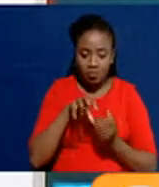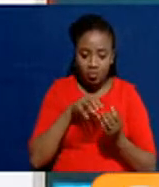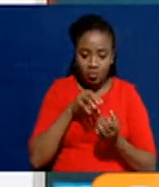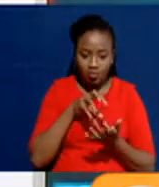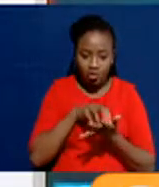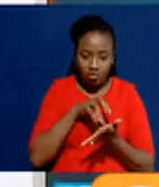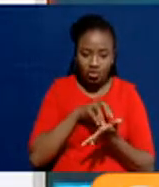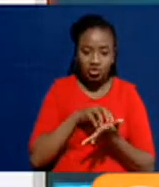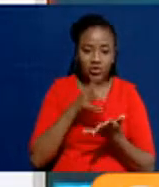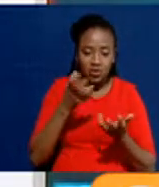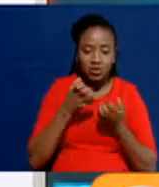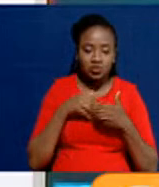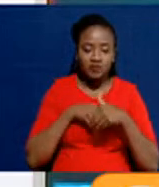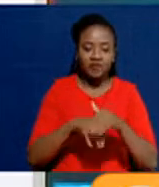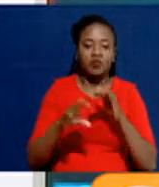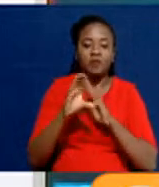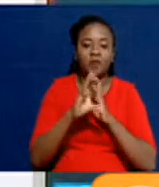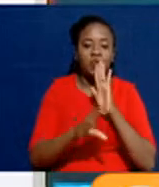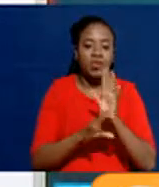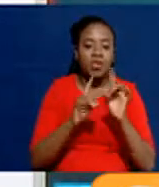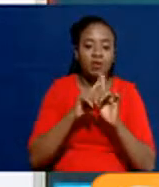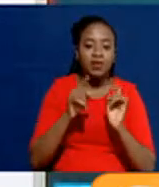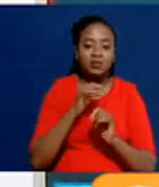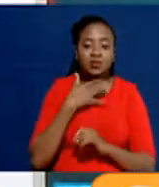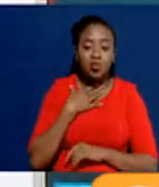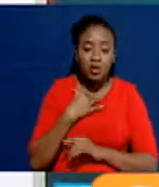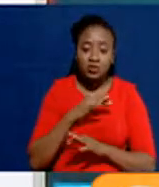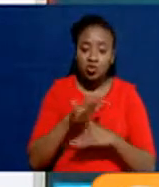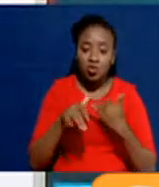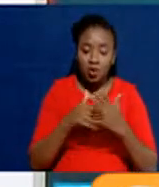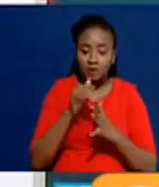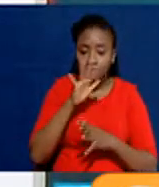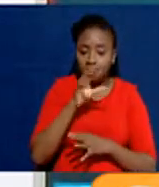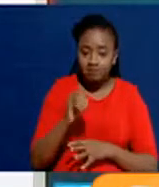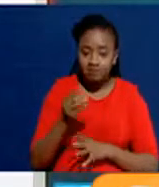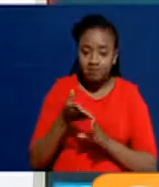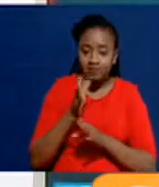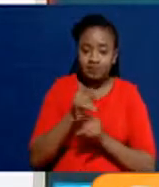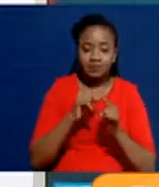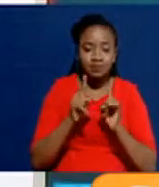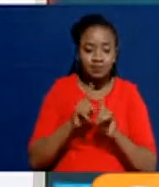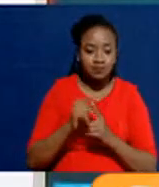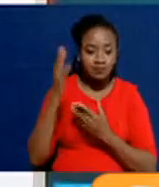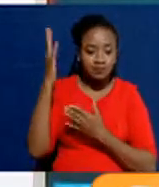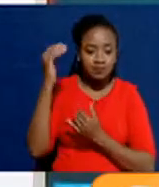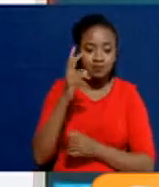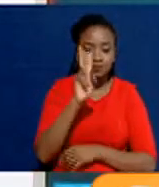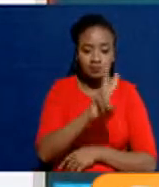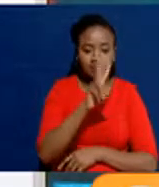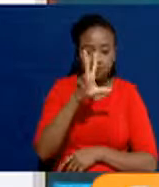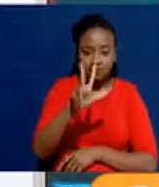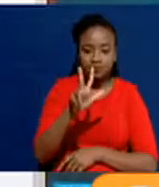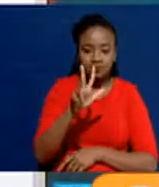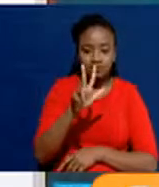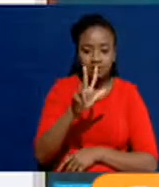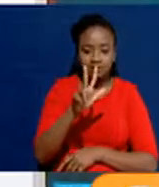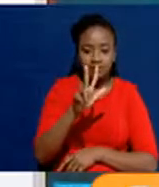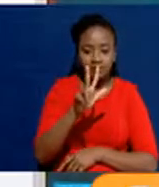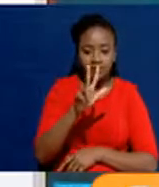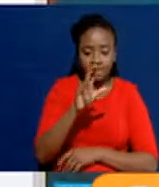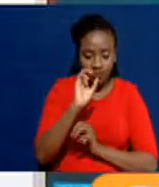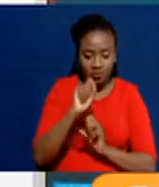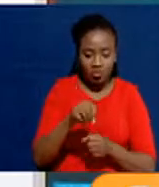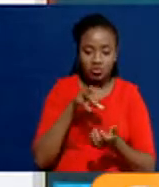So as they hope to get all the 50 back, they're also hoping at least 23 should come back. But that's going to be a very difficult